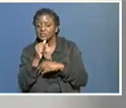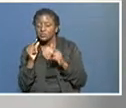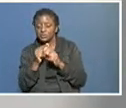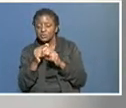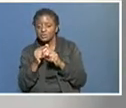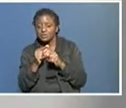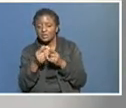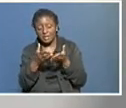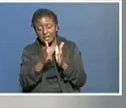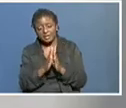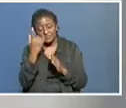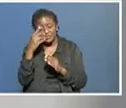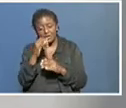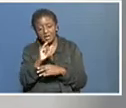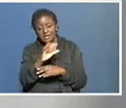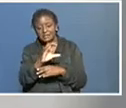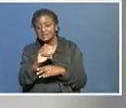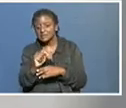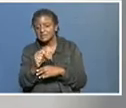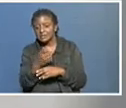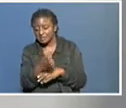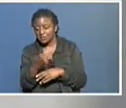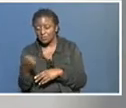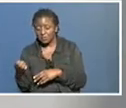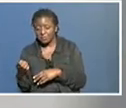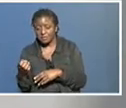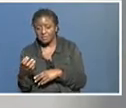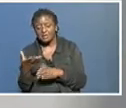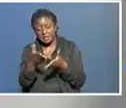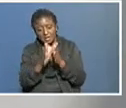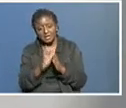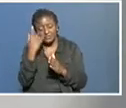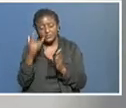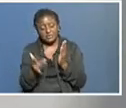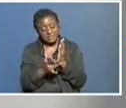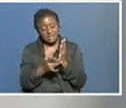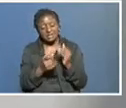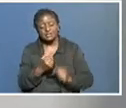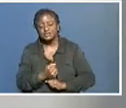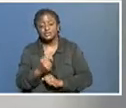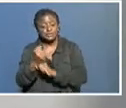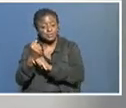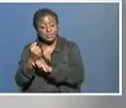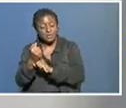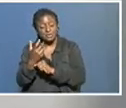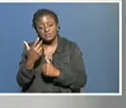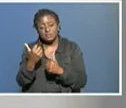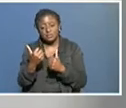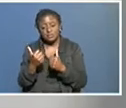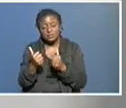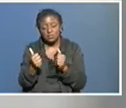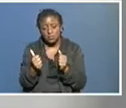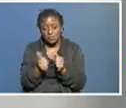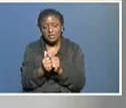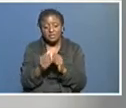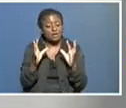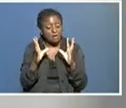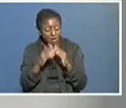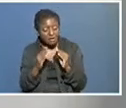for ICT equipment, hardware, request for technical support with conference